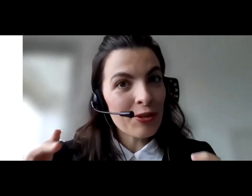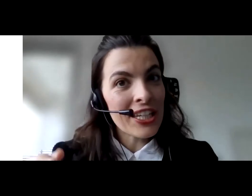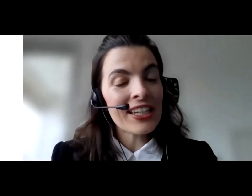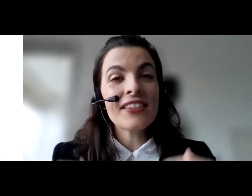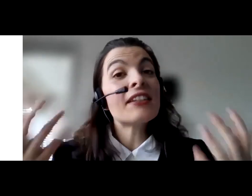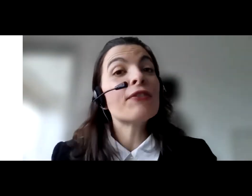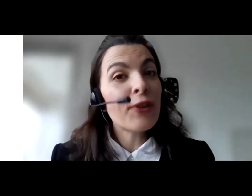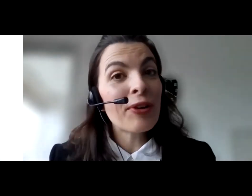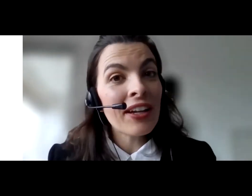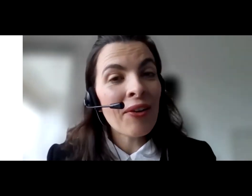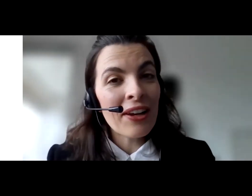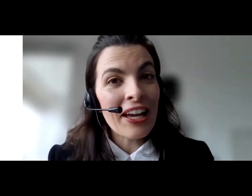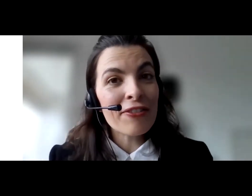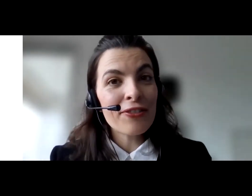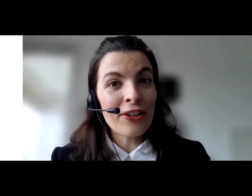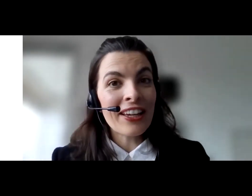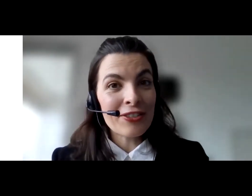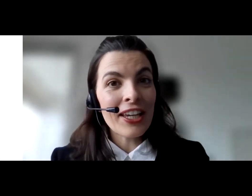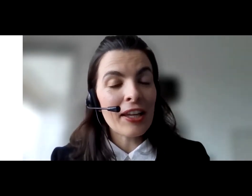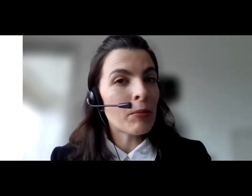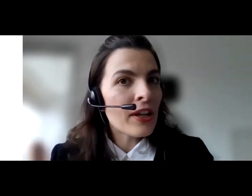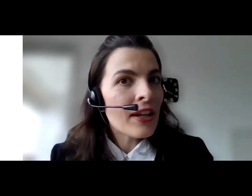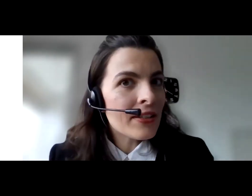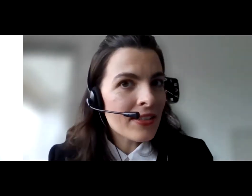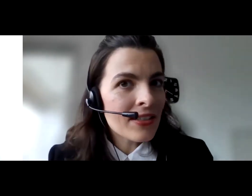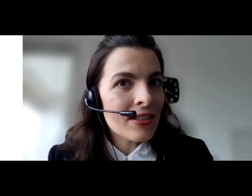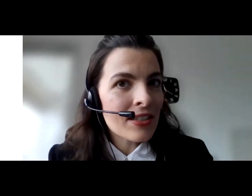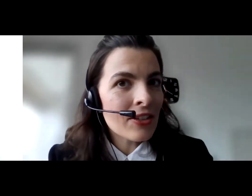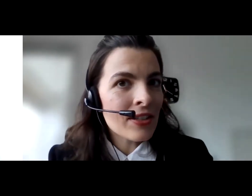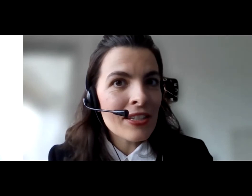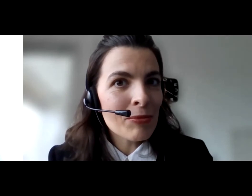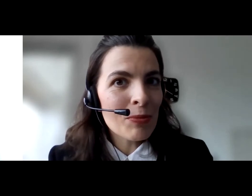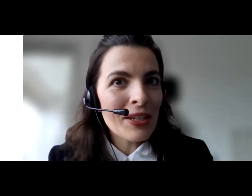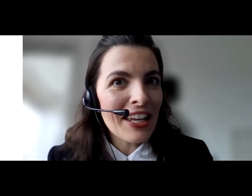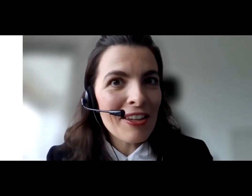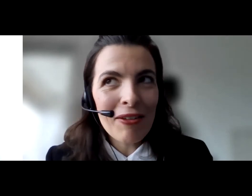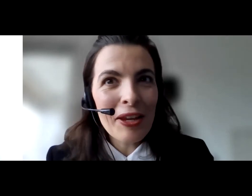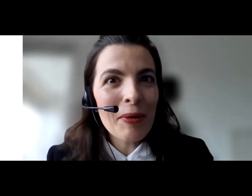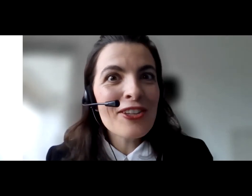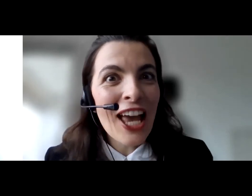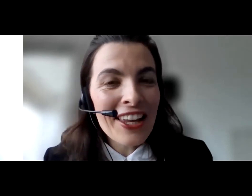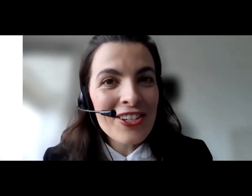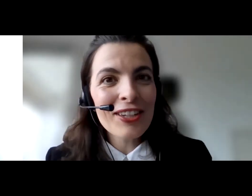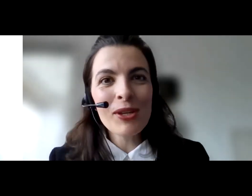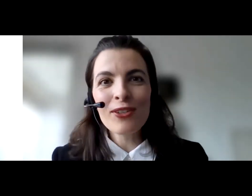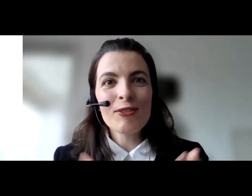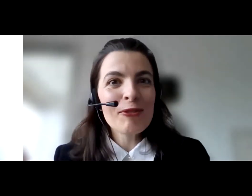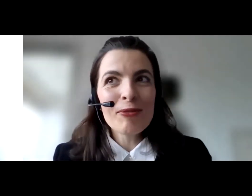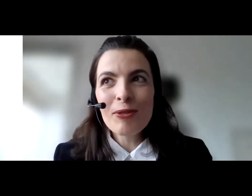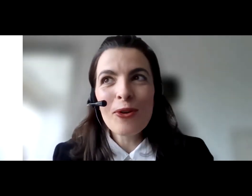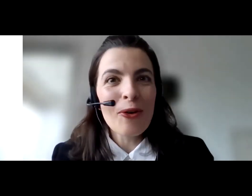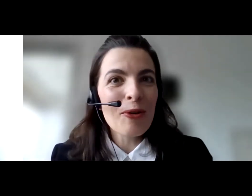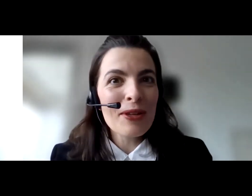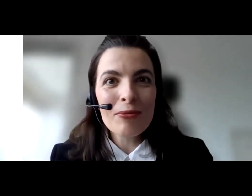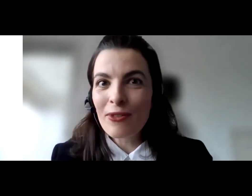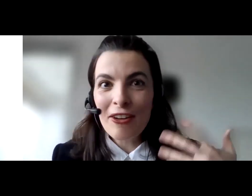small screen and still following our live online training, but it did not seem to be any way challenging, because